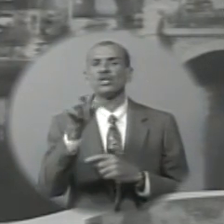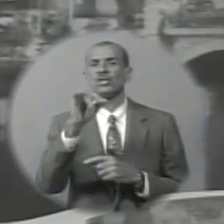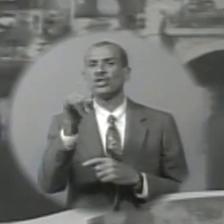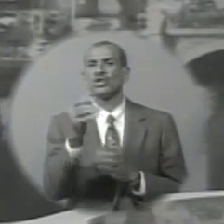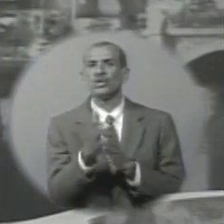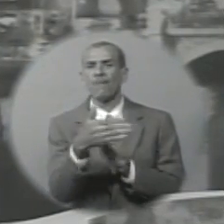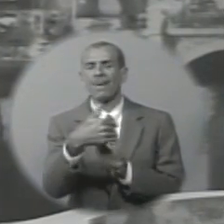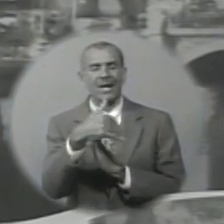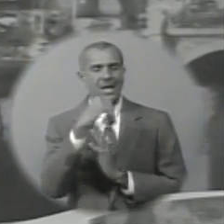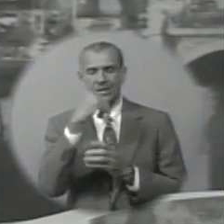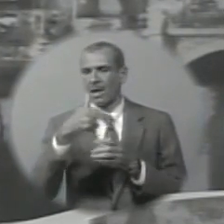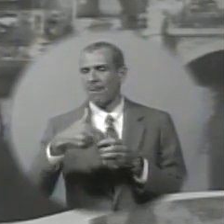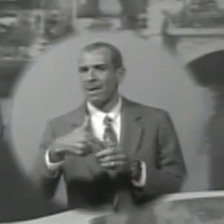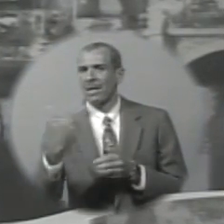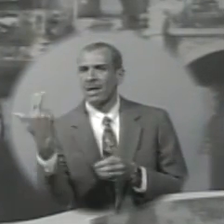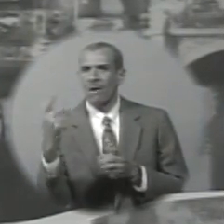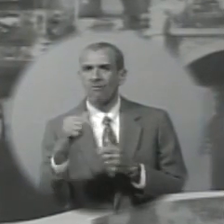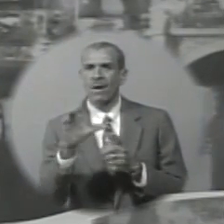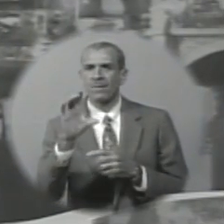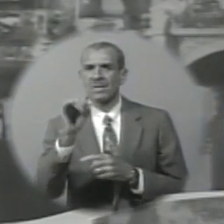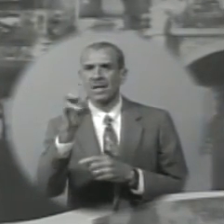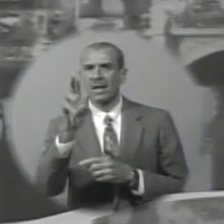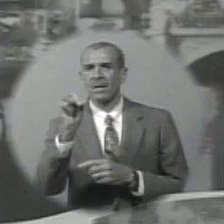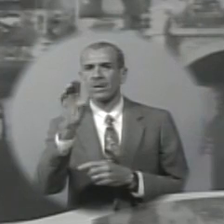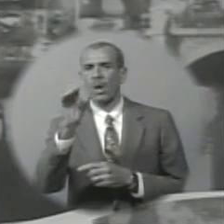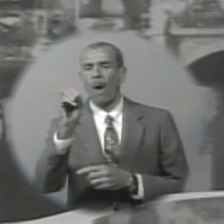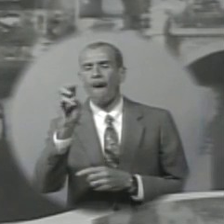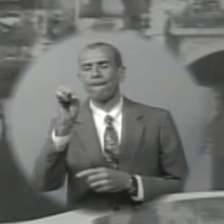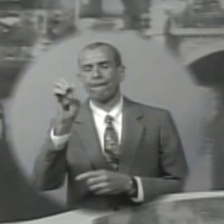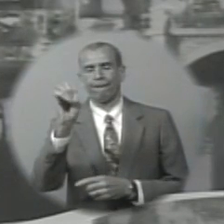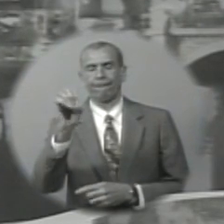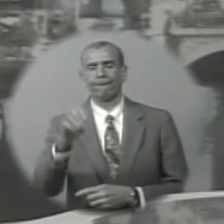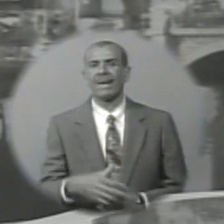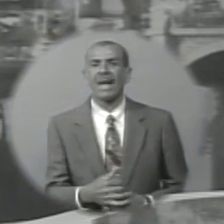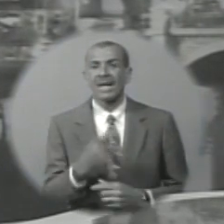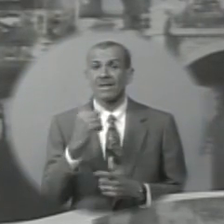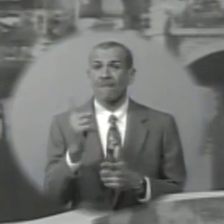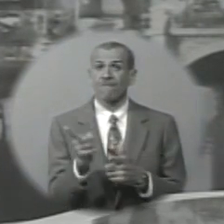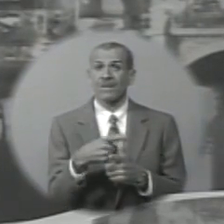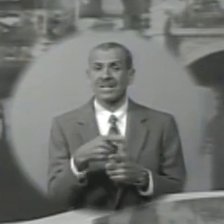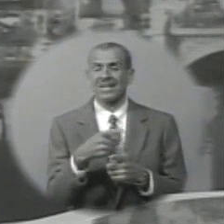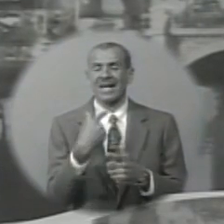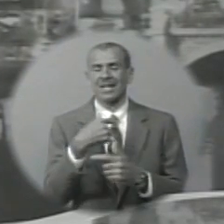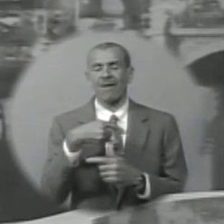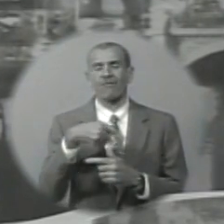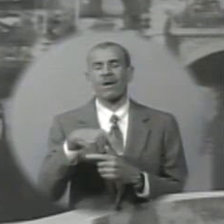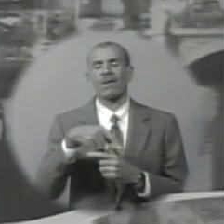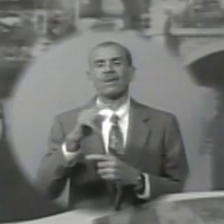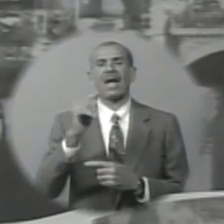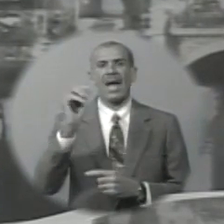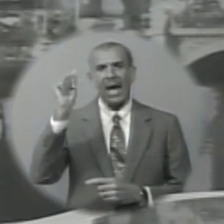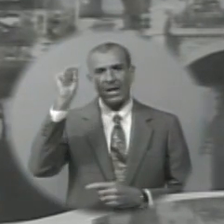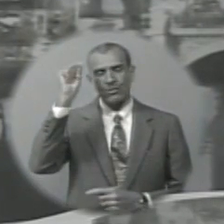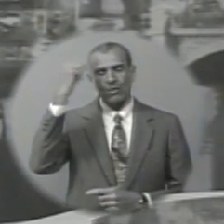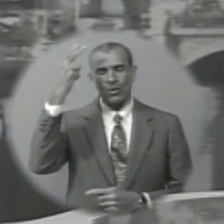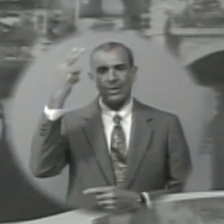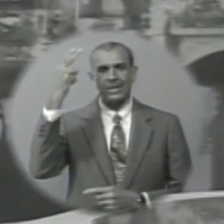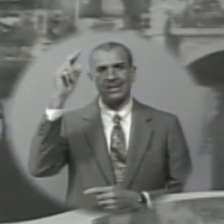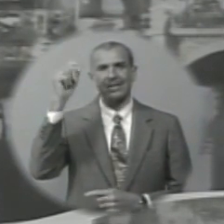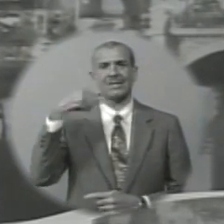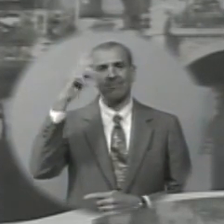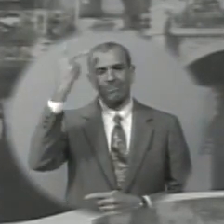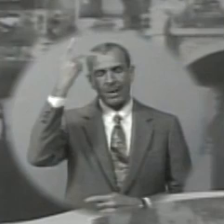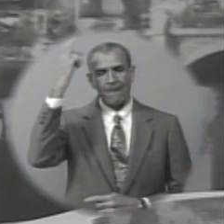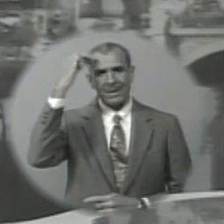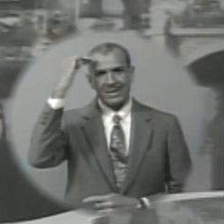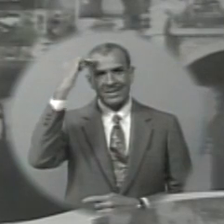CARICOM, this firm assertion from Prime Minister Andrew Holness. He says one of his first tasks when the heads get together once the meeting officially begins